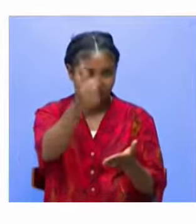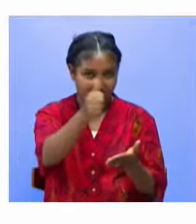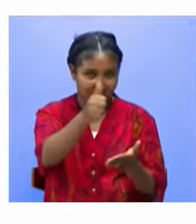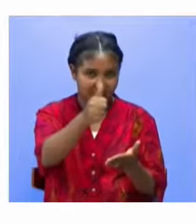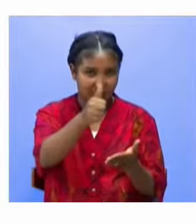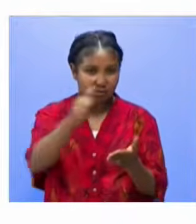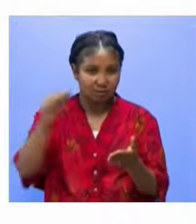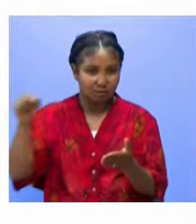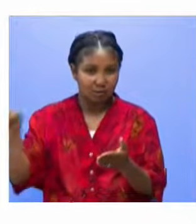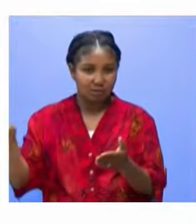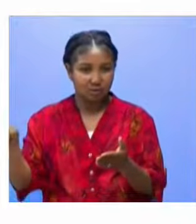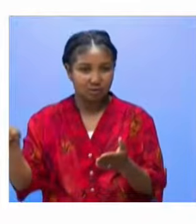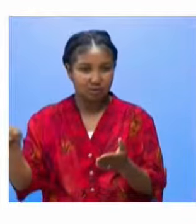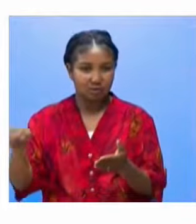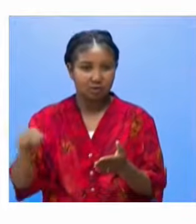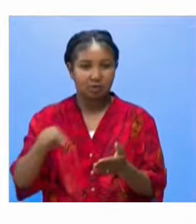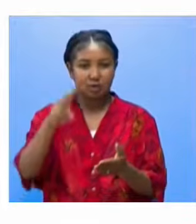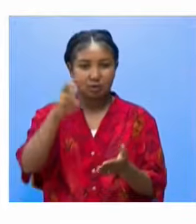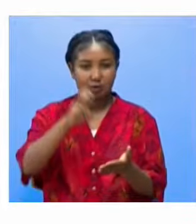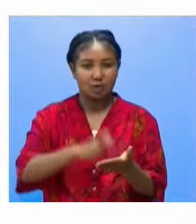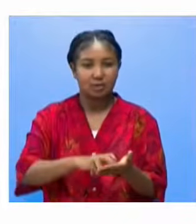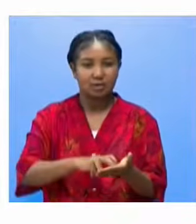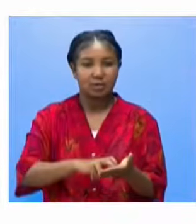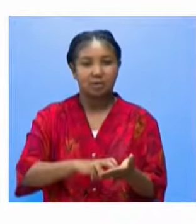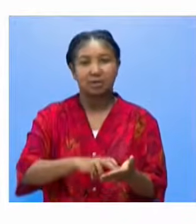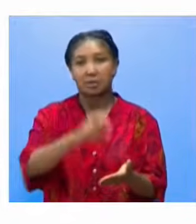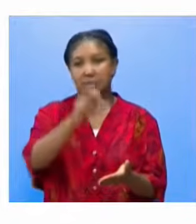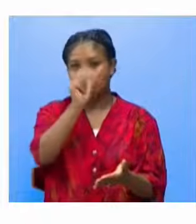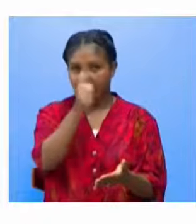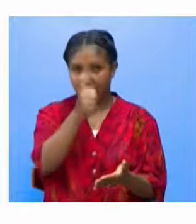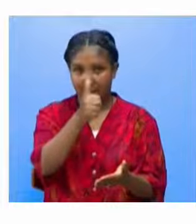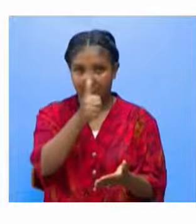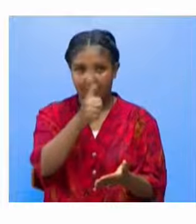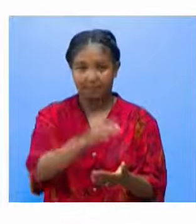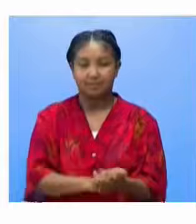This point is just on what? 2010.